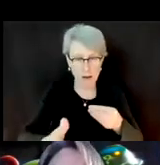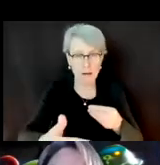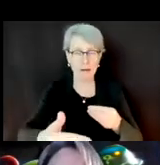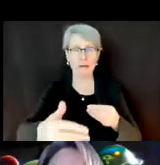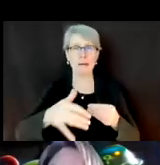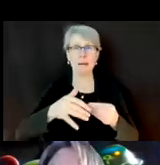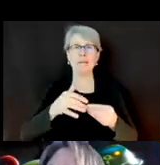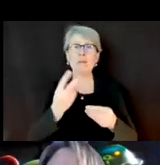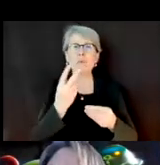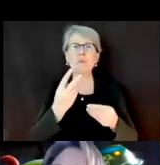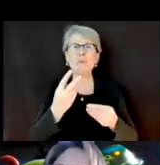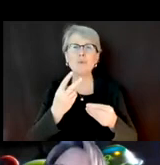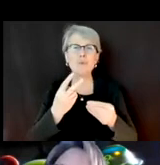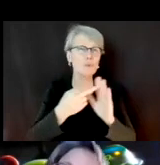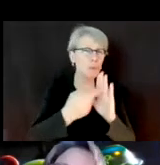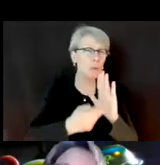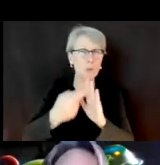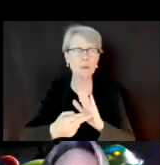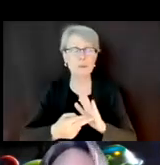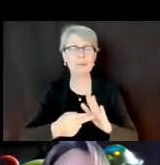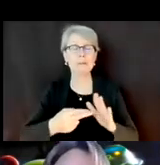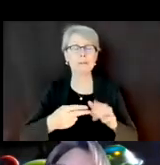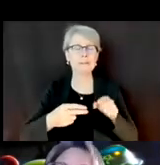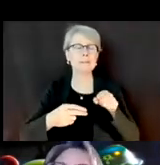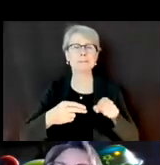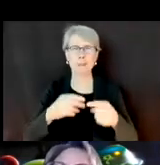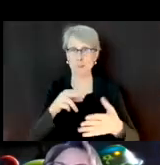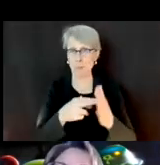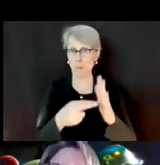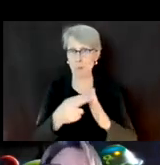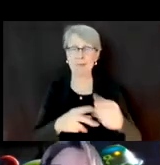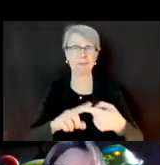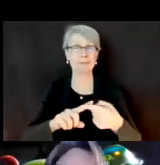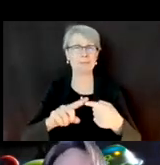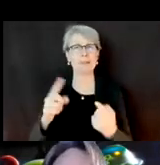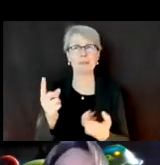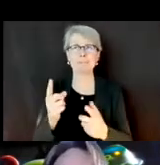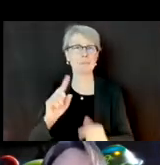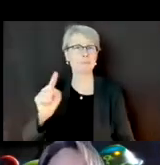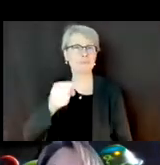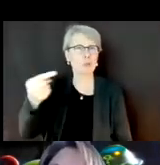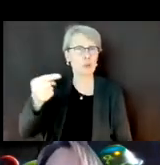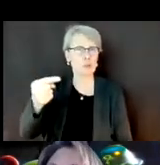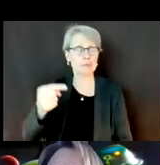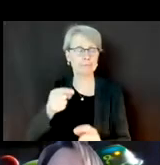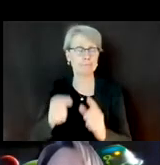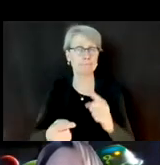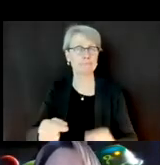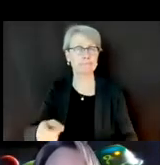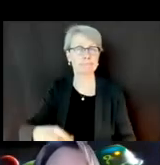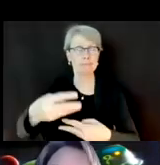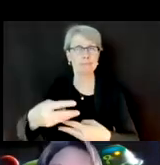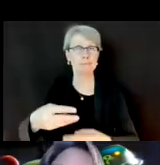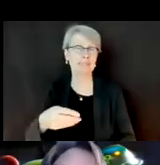of factors. One is their ranking factors, which are often proprietary and the reason, the basis of their